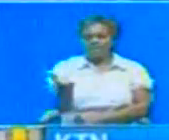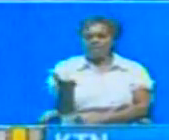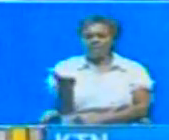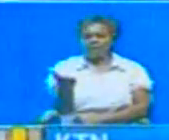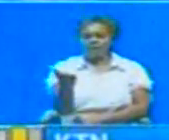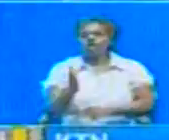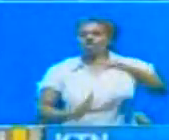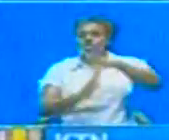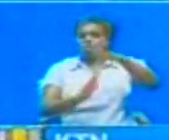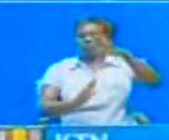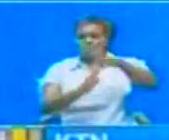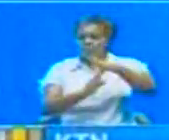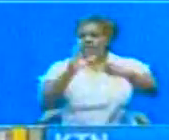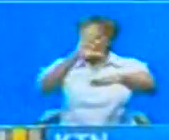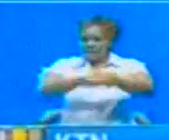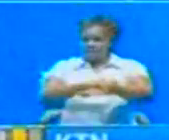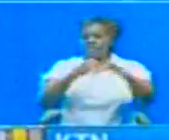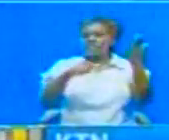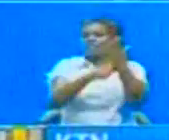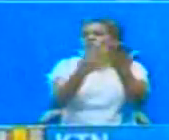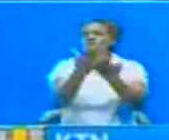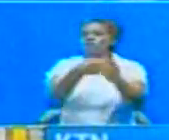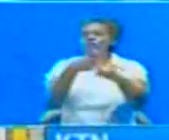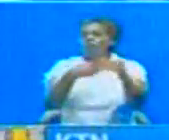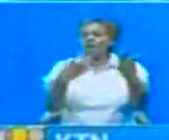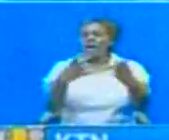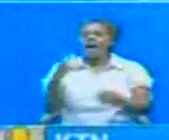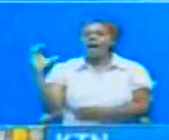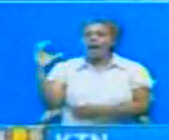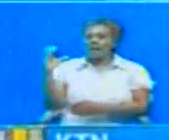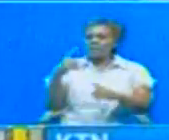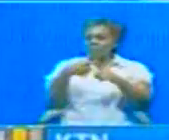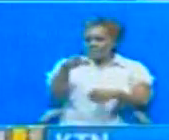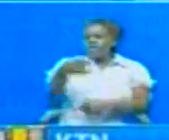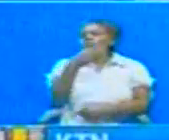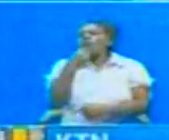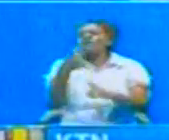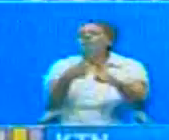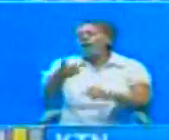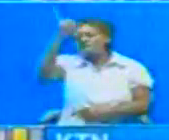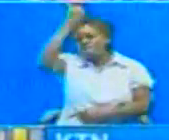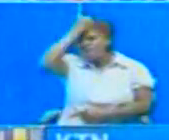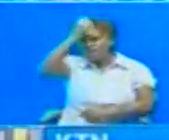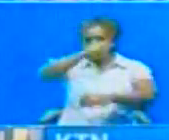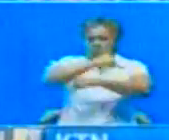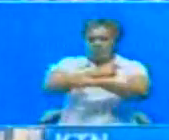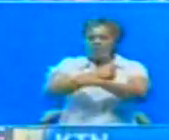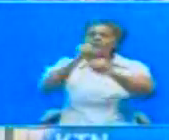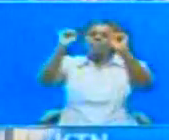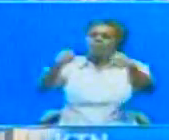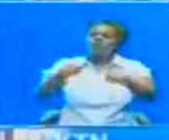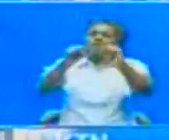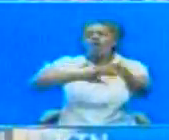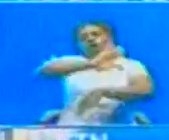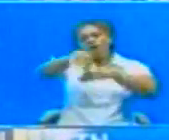that are there in the top scorers, you'll find that most of them are coming from academy. But this is a boy that has come from a rural school. Nothing is impossible. With